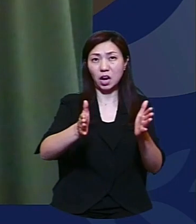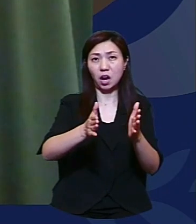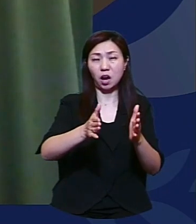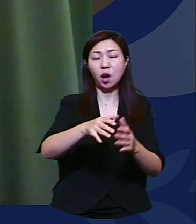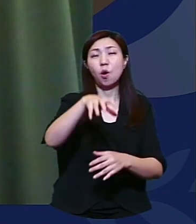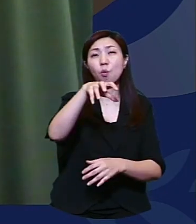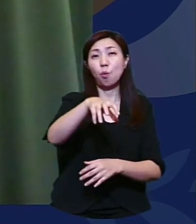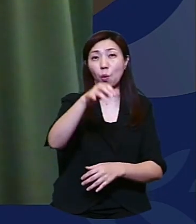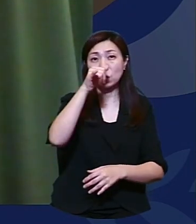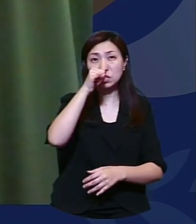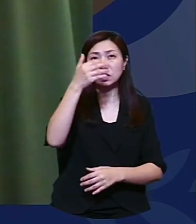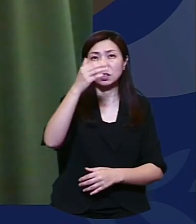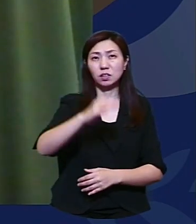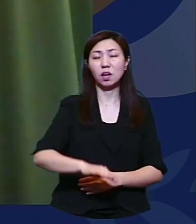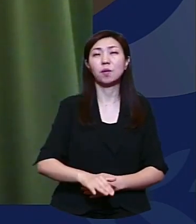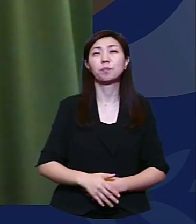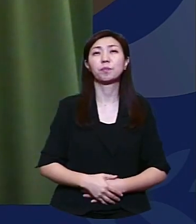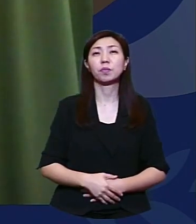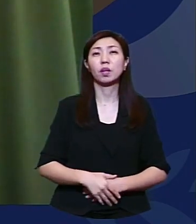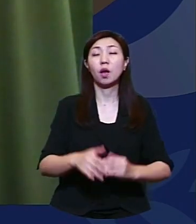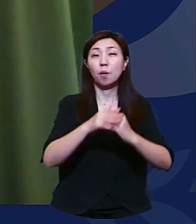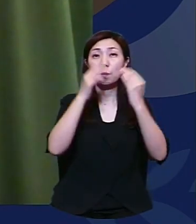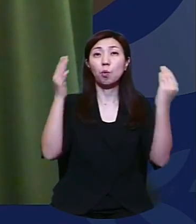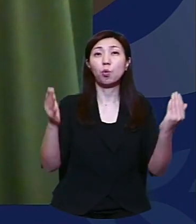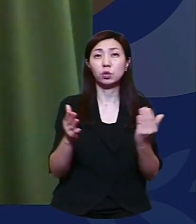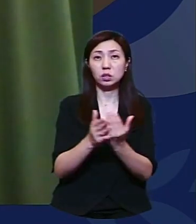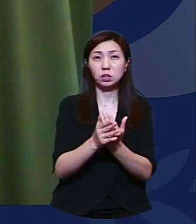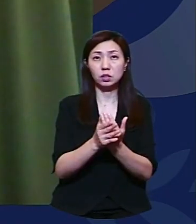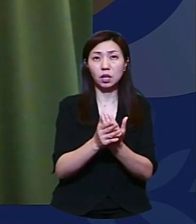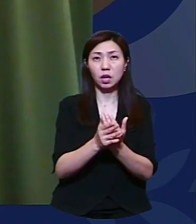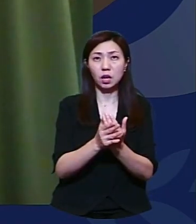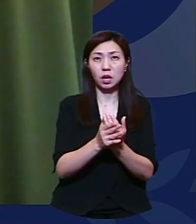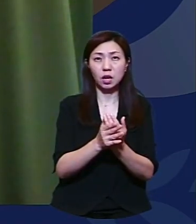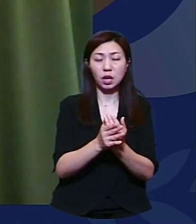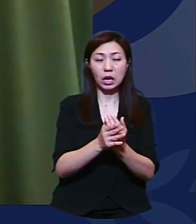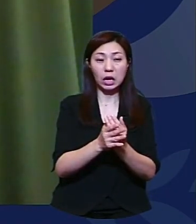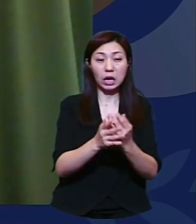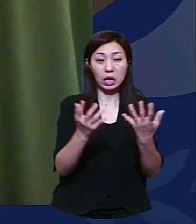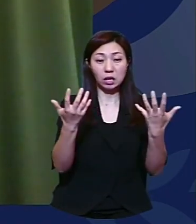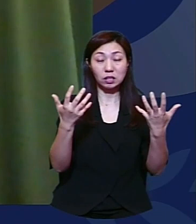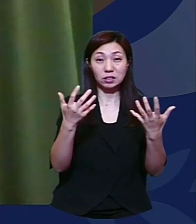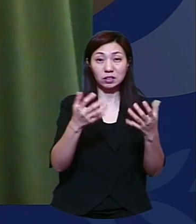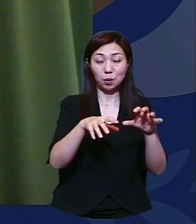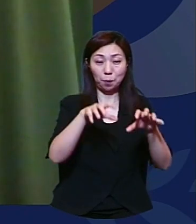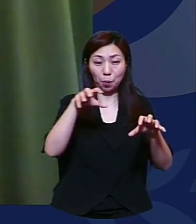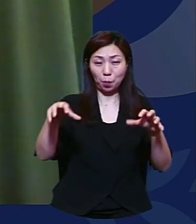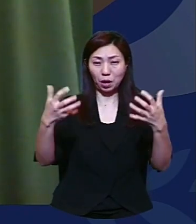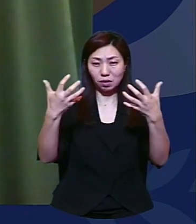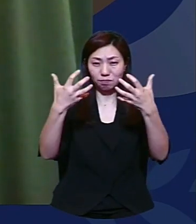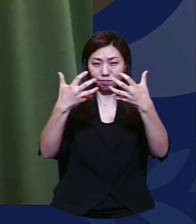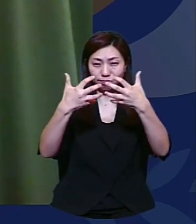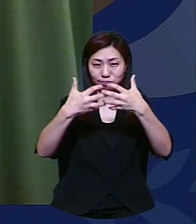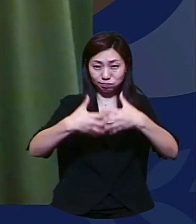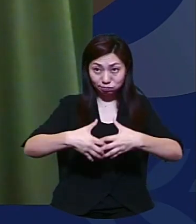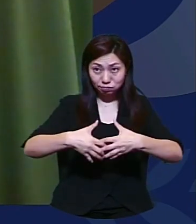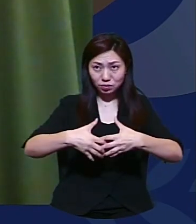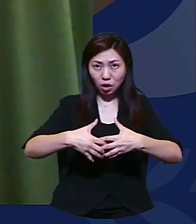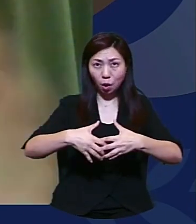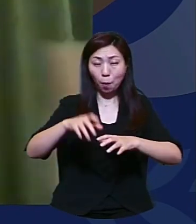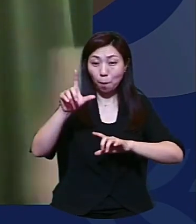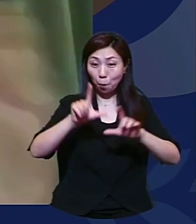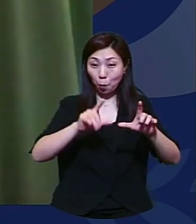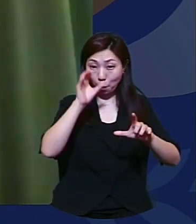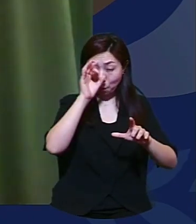how all of the pieces fit together, that it allows people to kind of reach out of their own silos and their own lanes